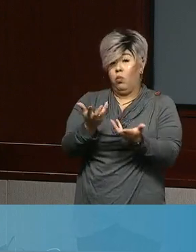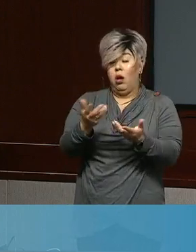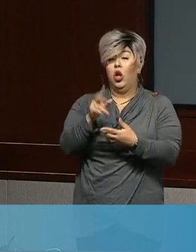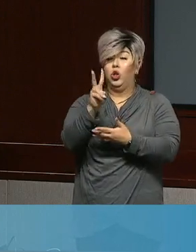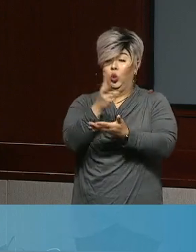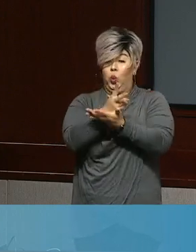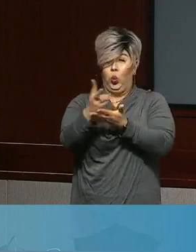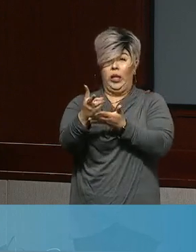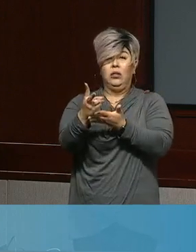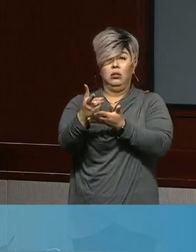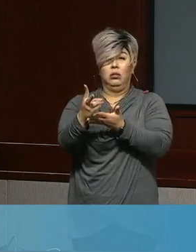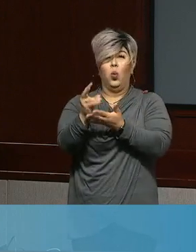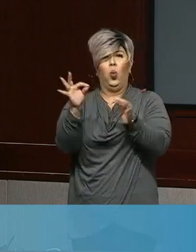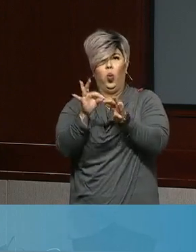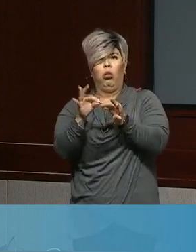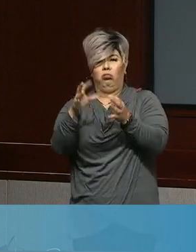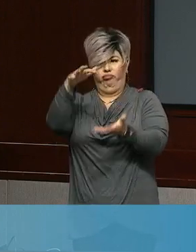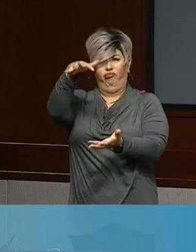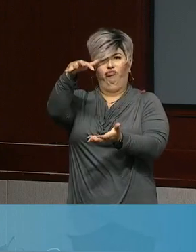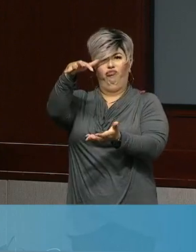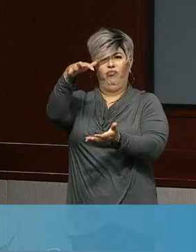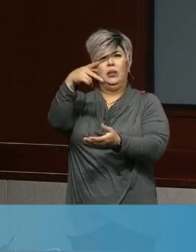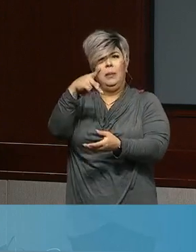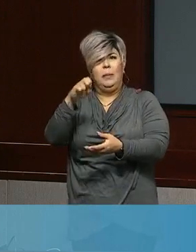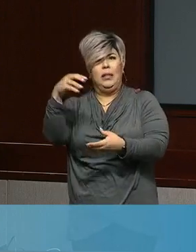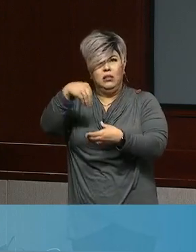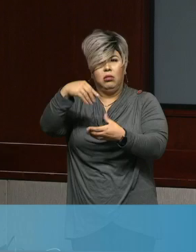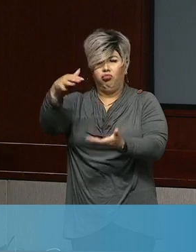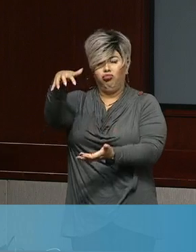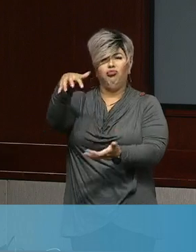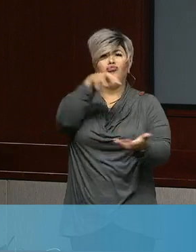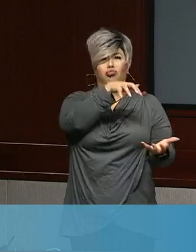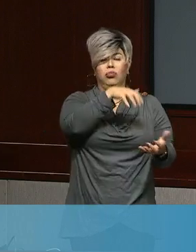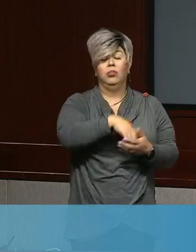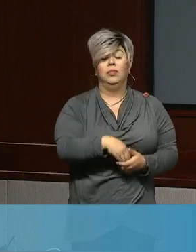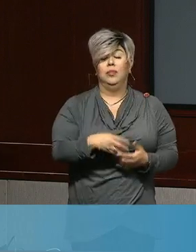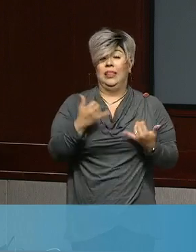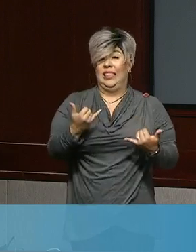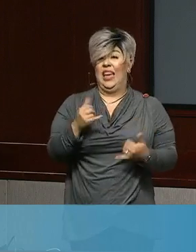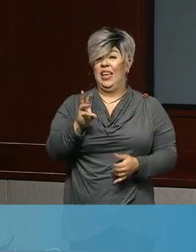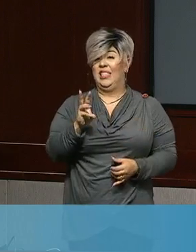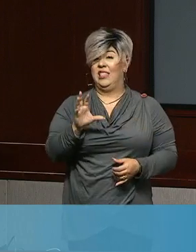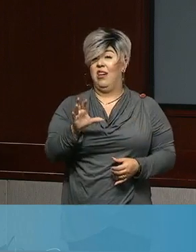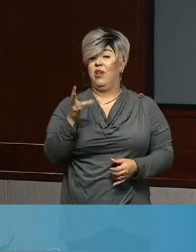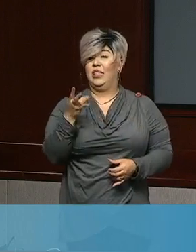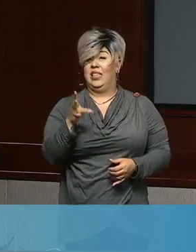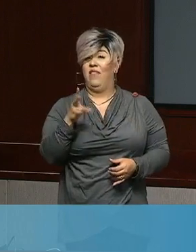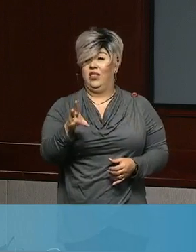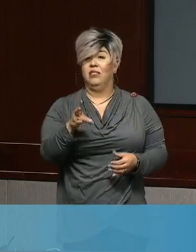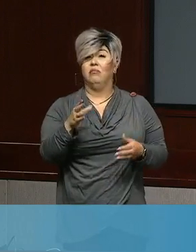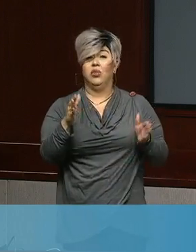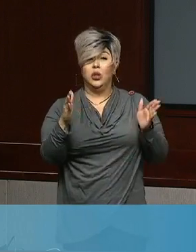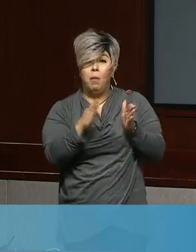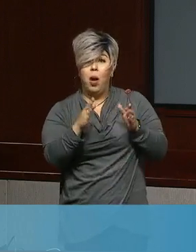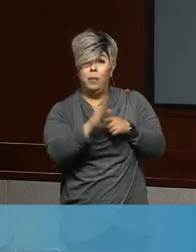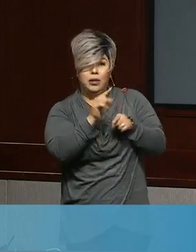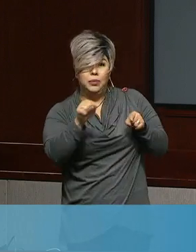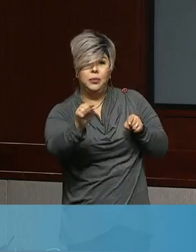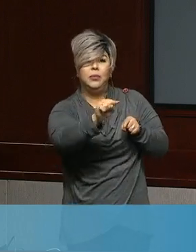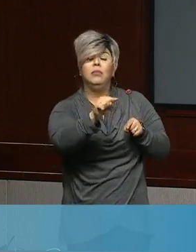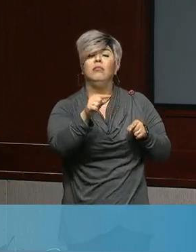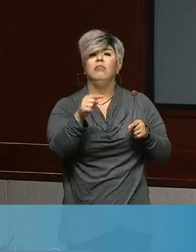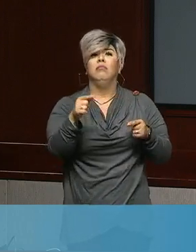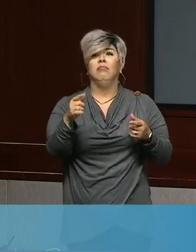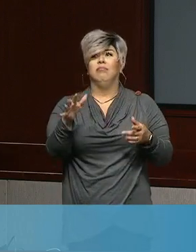quality PPE items. To date, 617 small businesses throughout the county